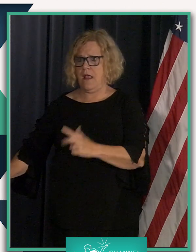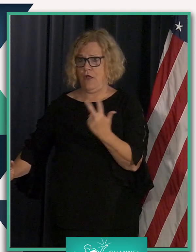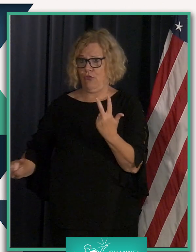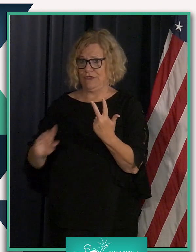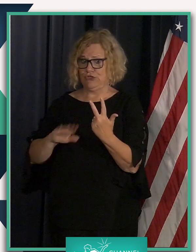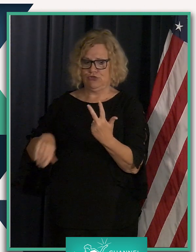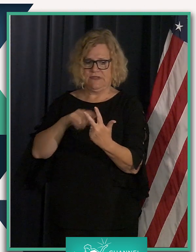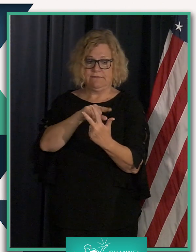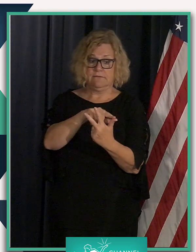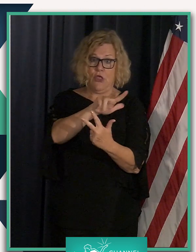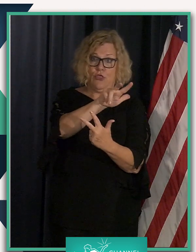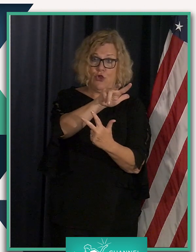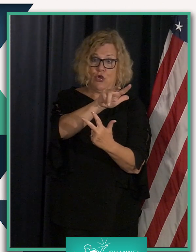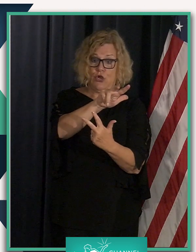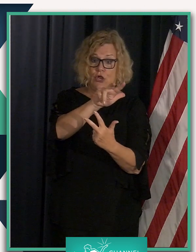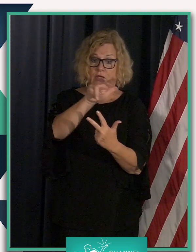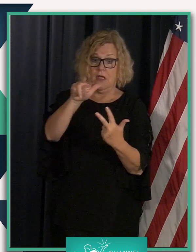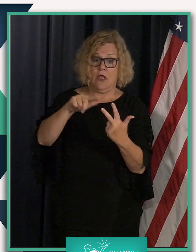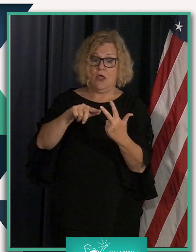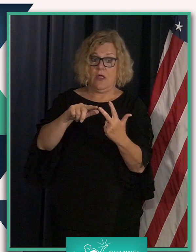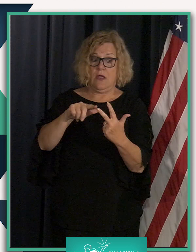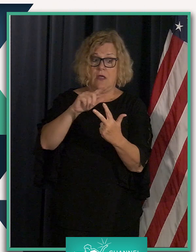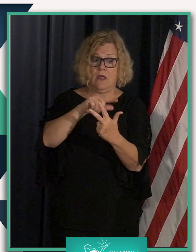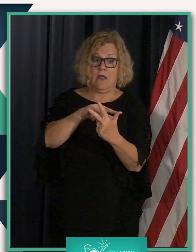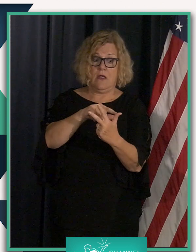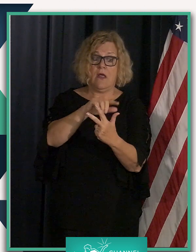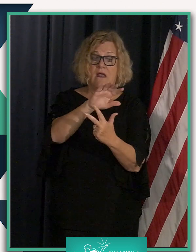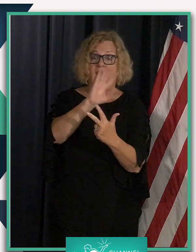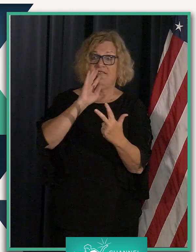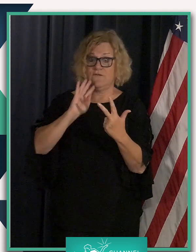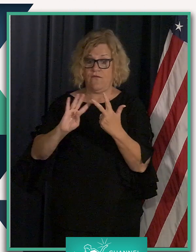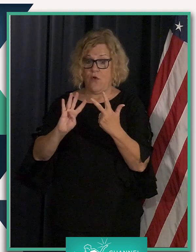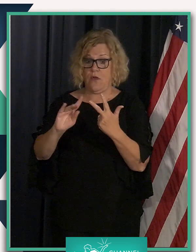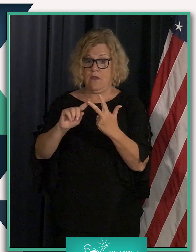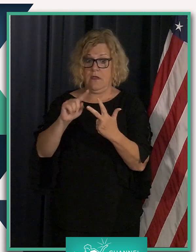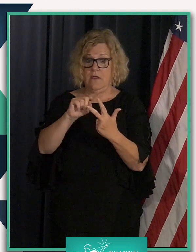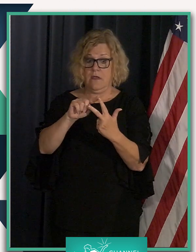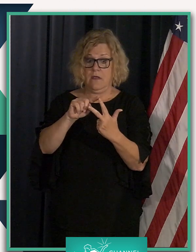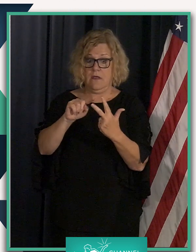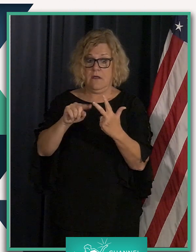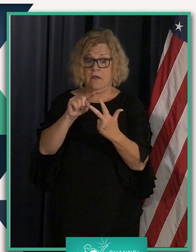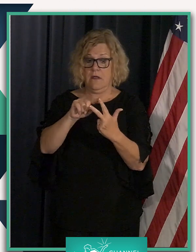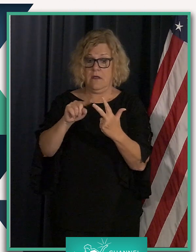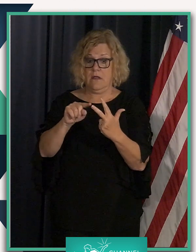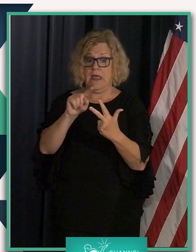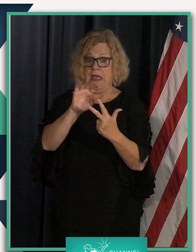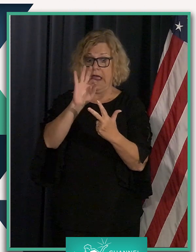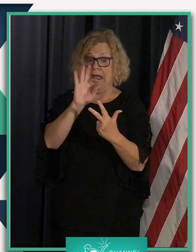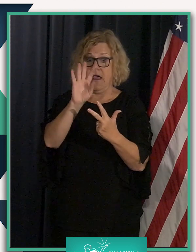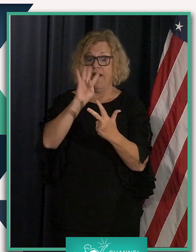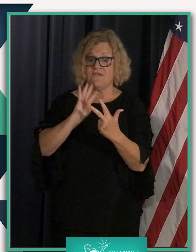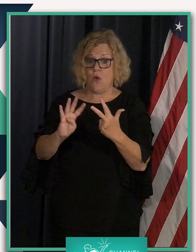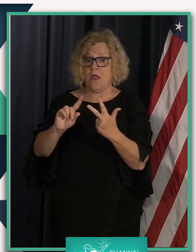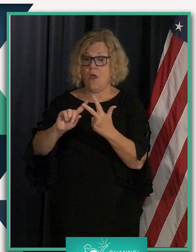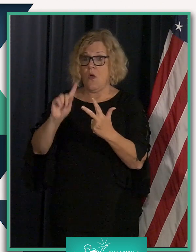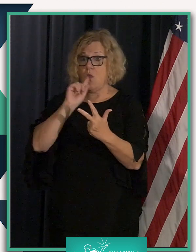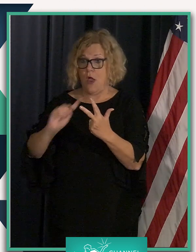You're going to get $3,600 for the 4-year-old and the 1-year-old, $3,000 for the 9-year-old. You're going to get